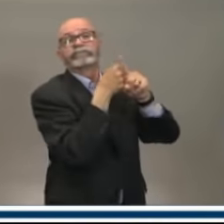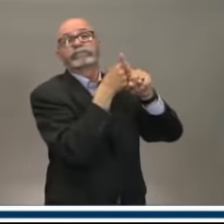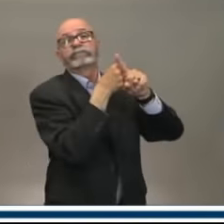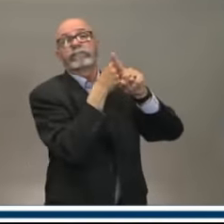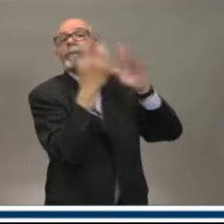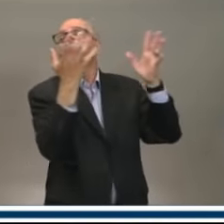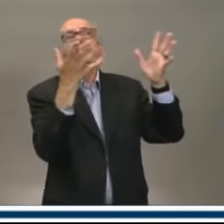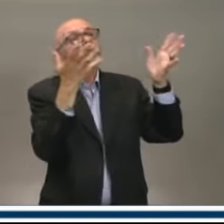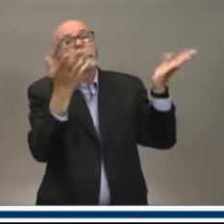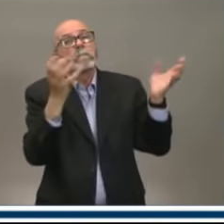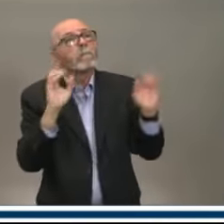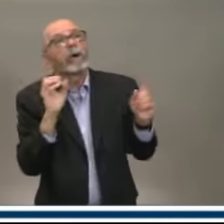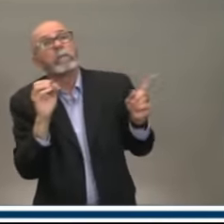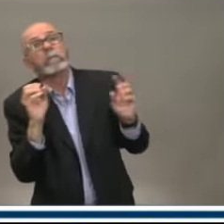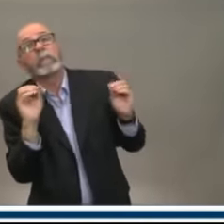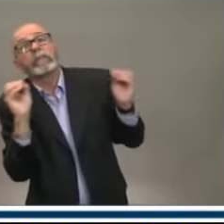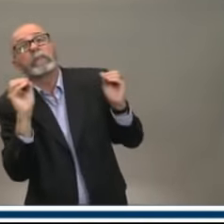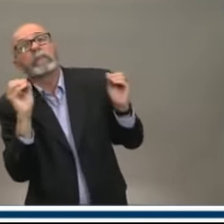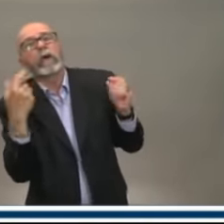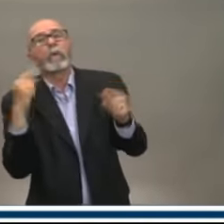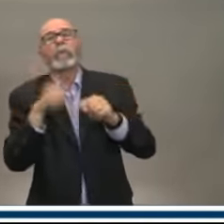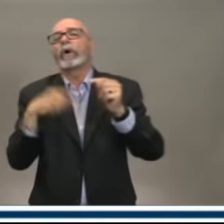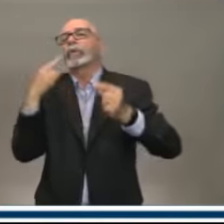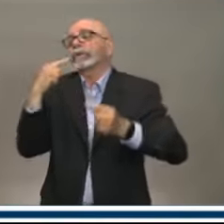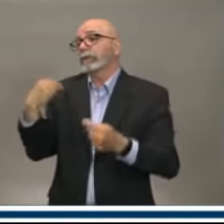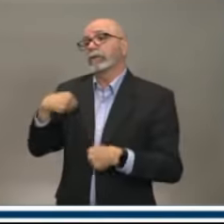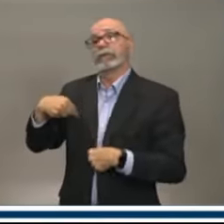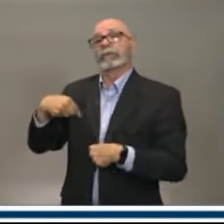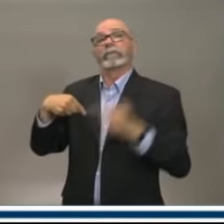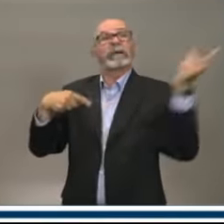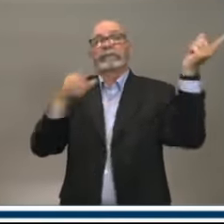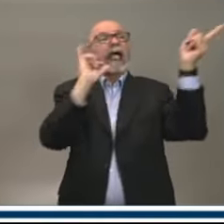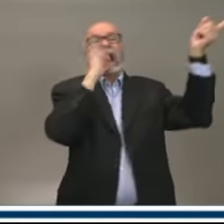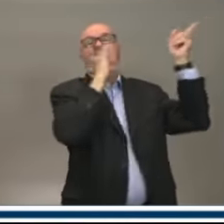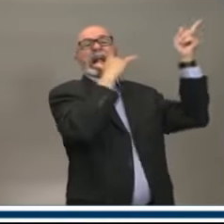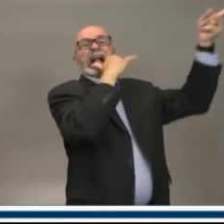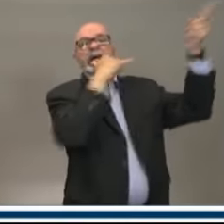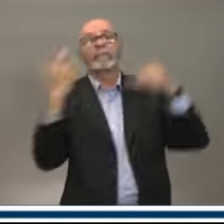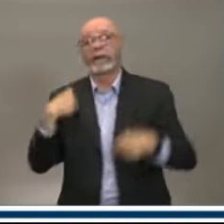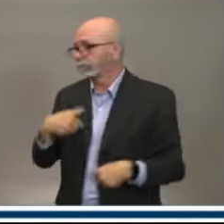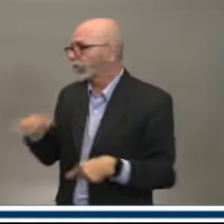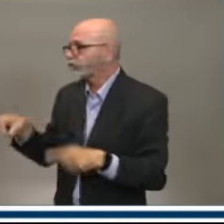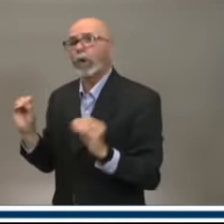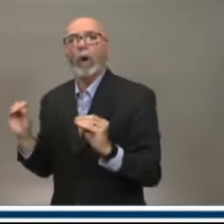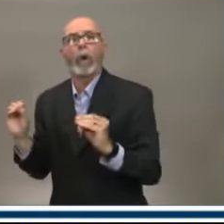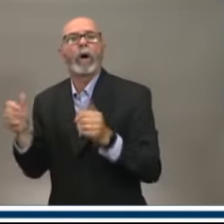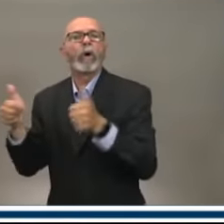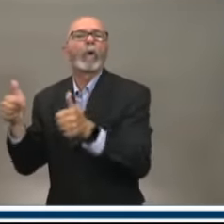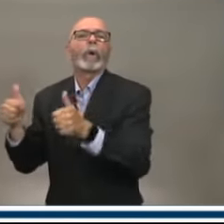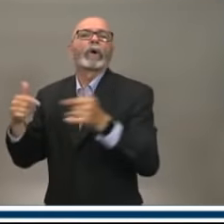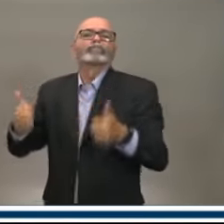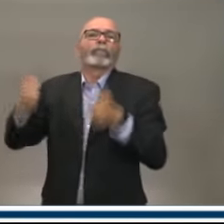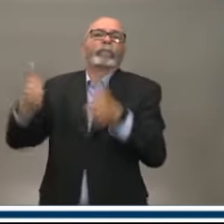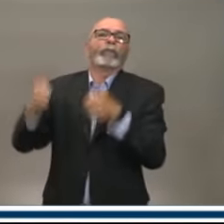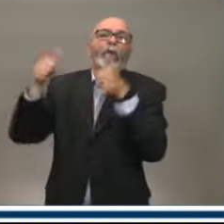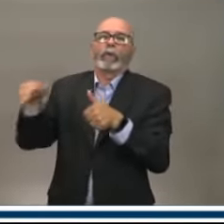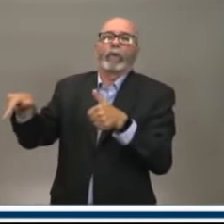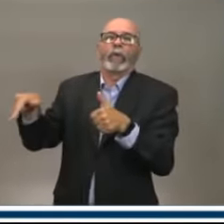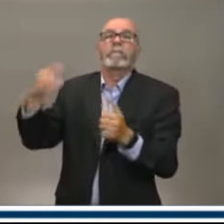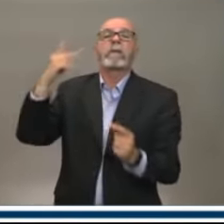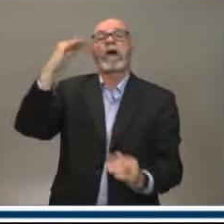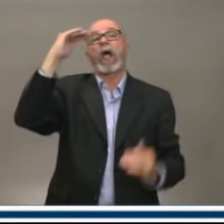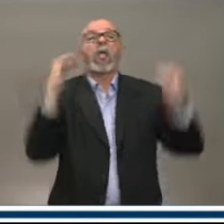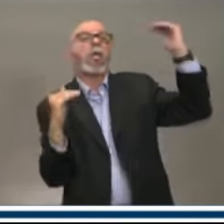is actually where this is a long-term strategy that we have to have. And so I'm coming to the